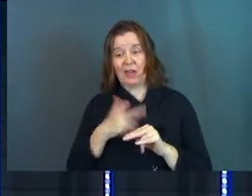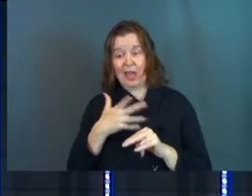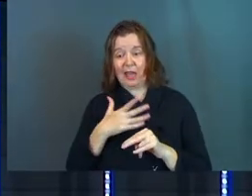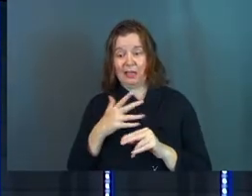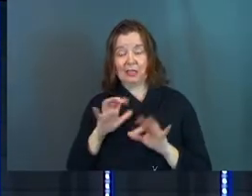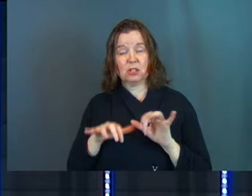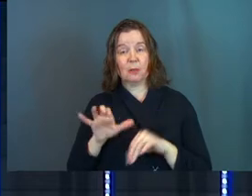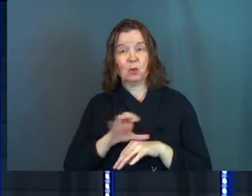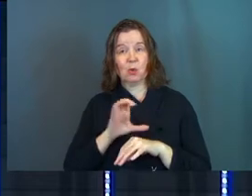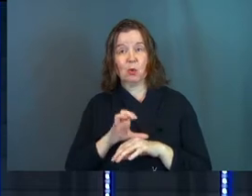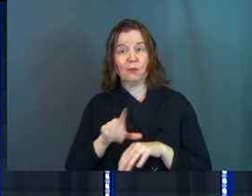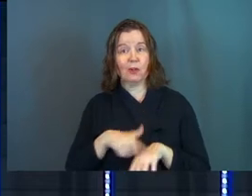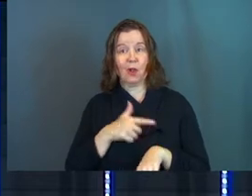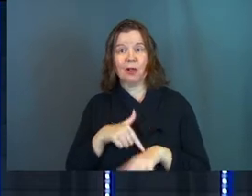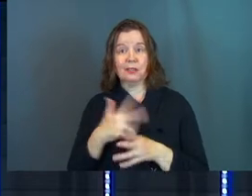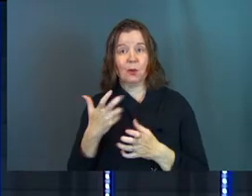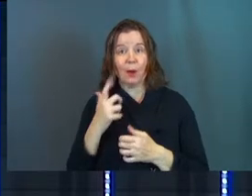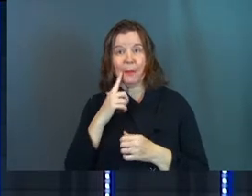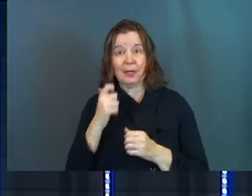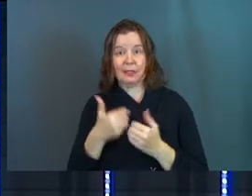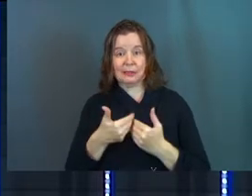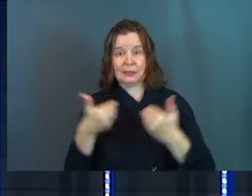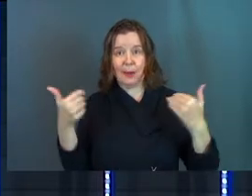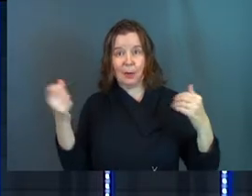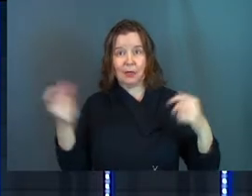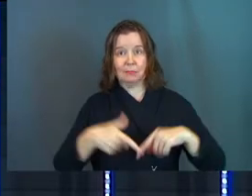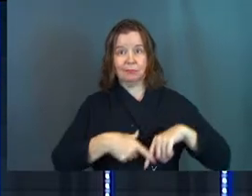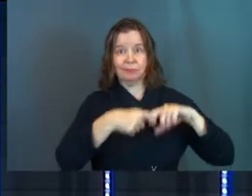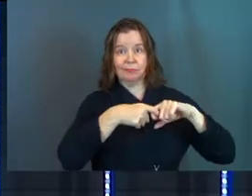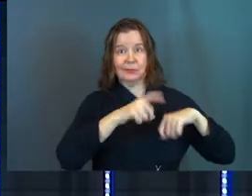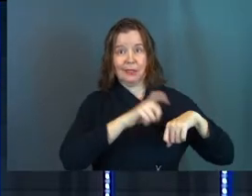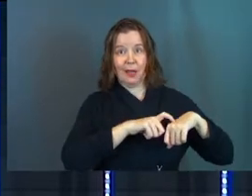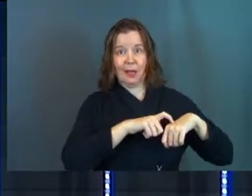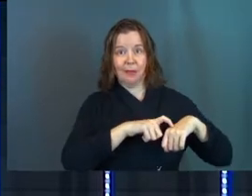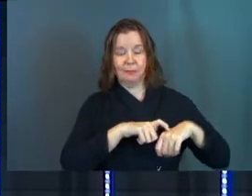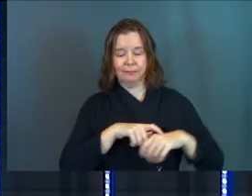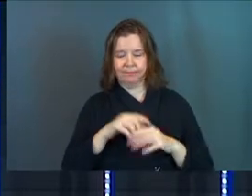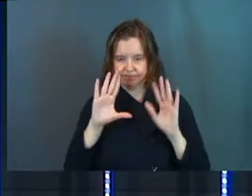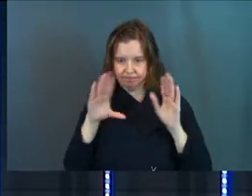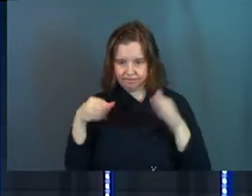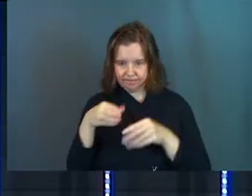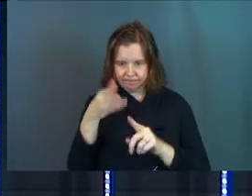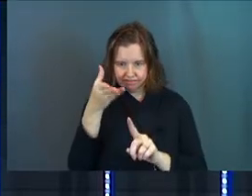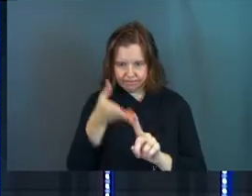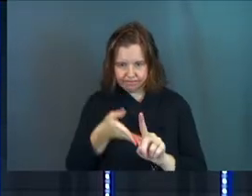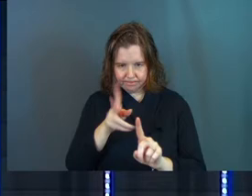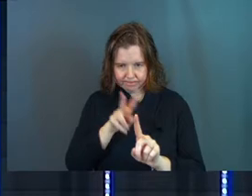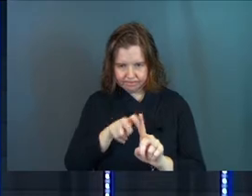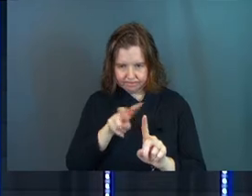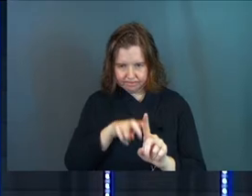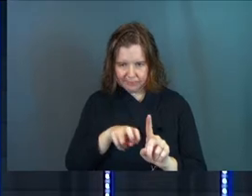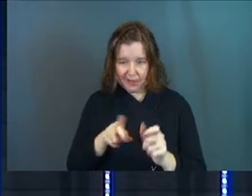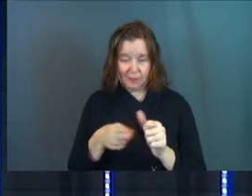at his computer, so to speak, and he can type out your days. And maybe he gets the first